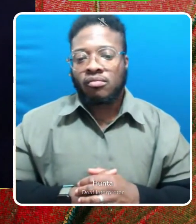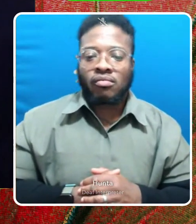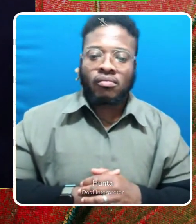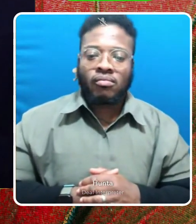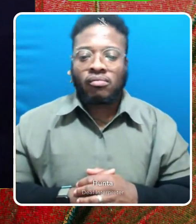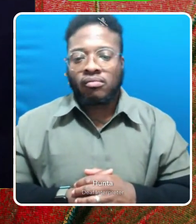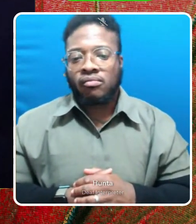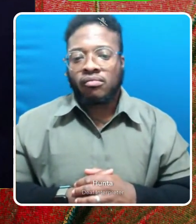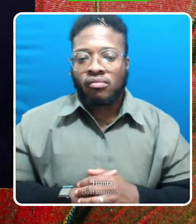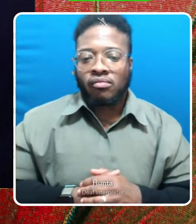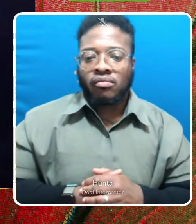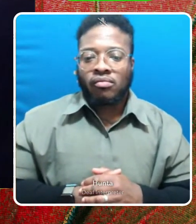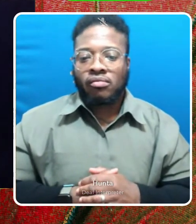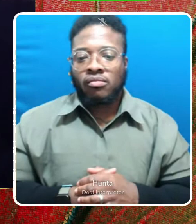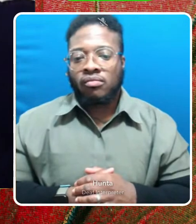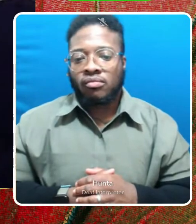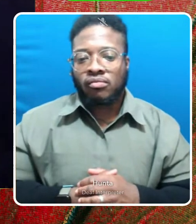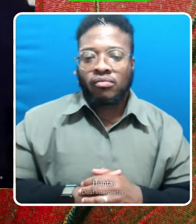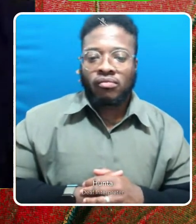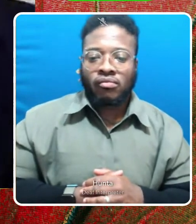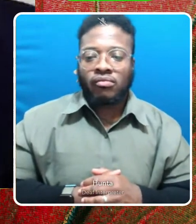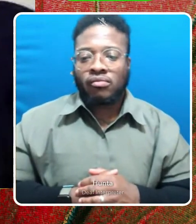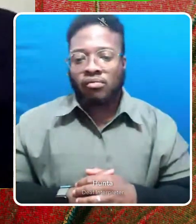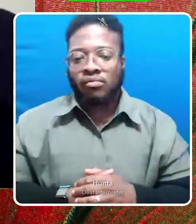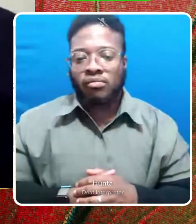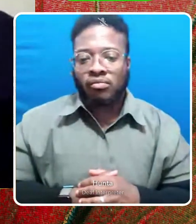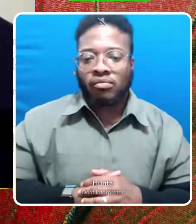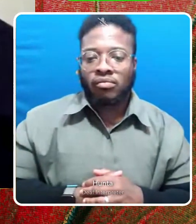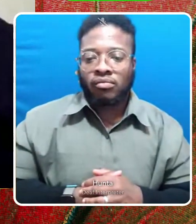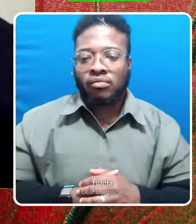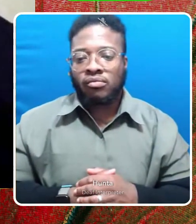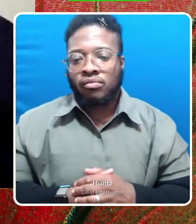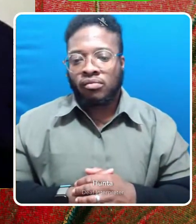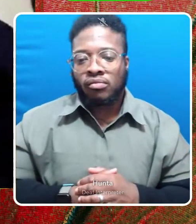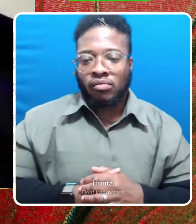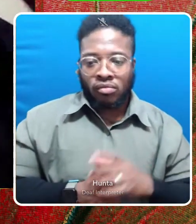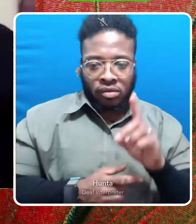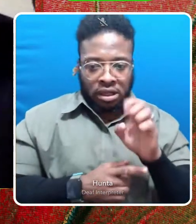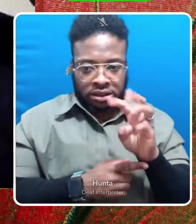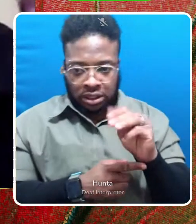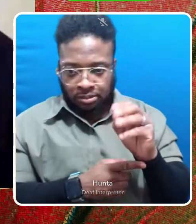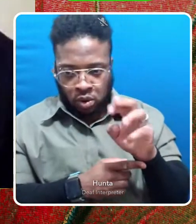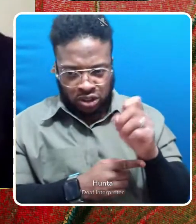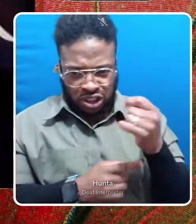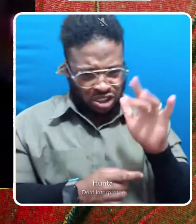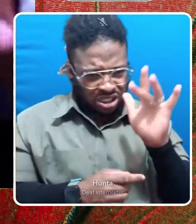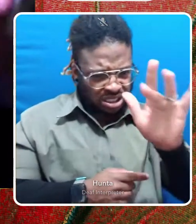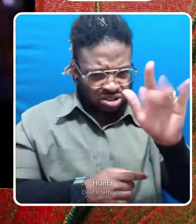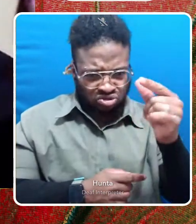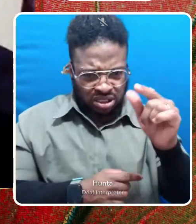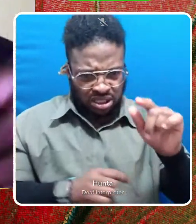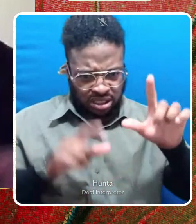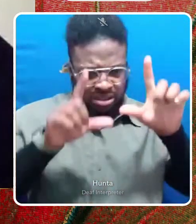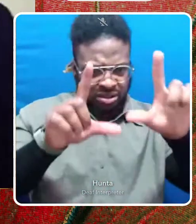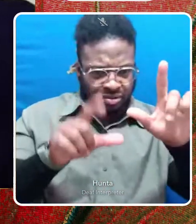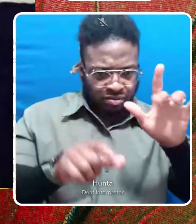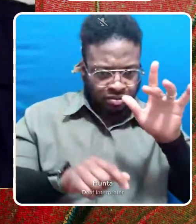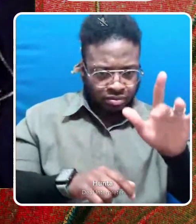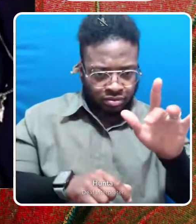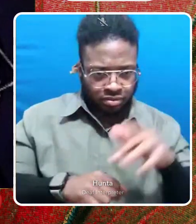Yeah, Baltimore. Alright, you know, click the green box. Don't forget to hit the green